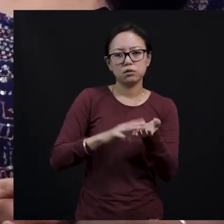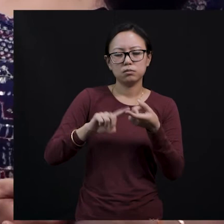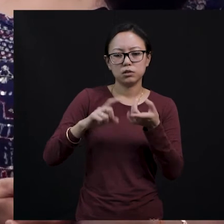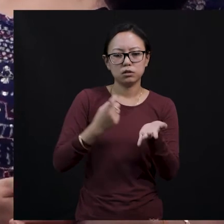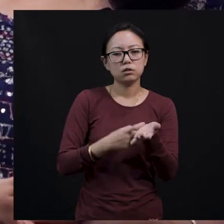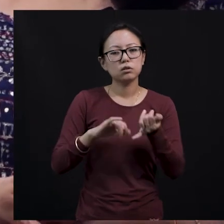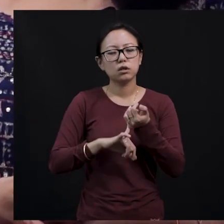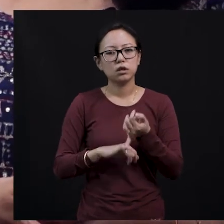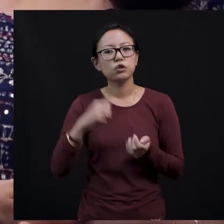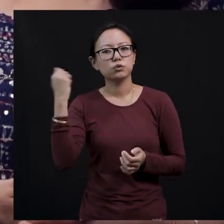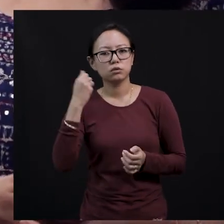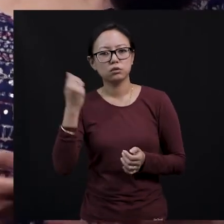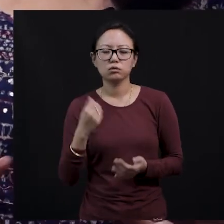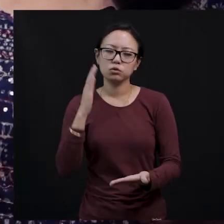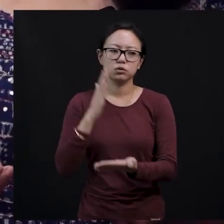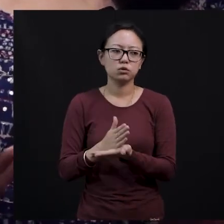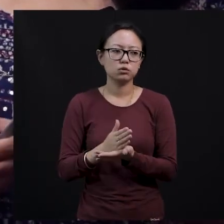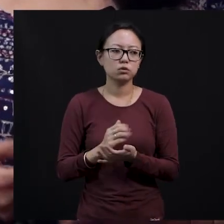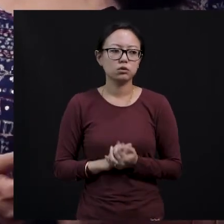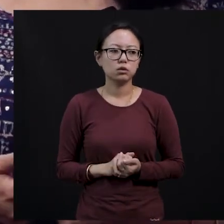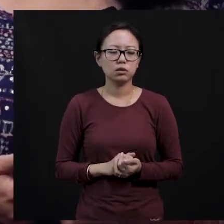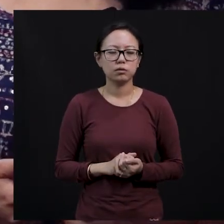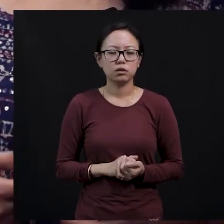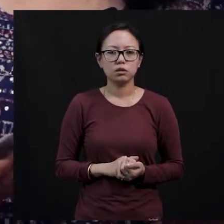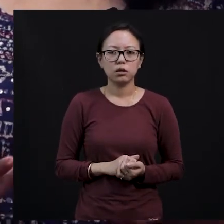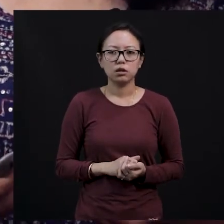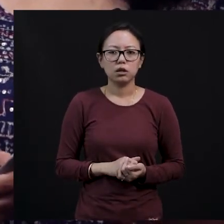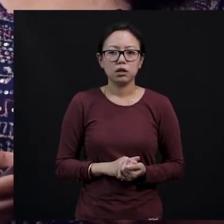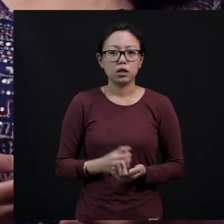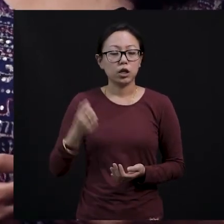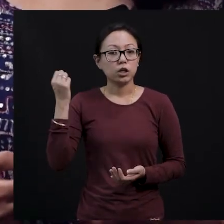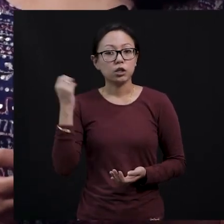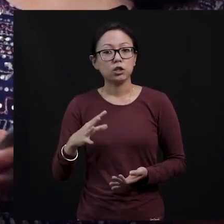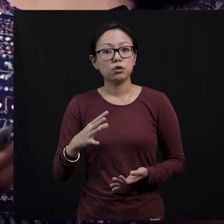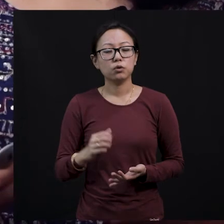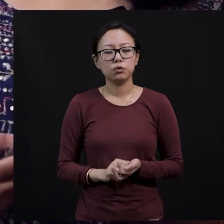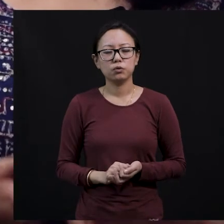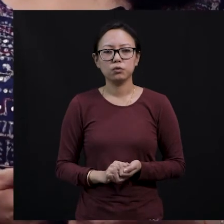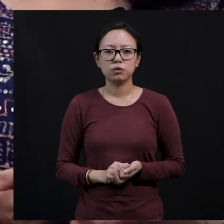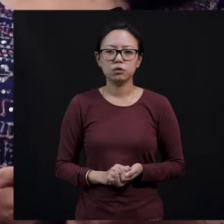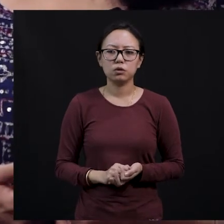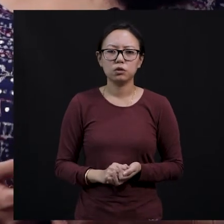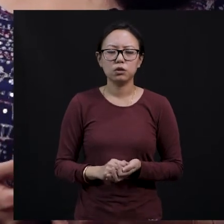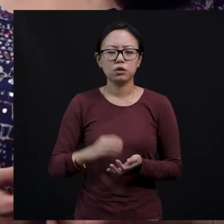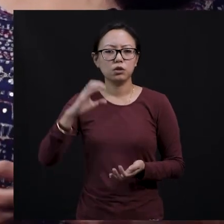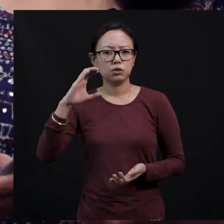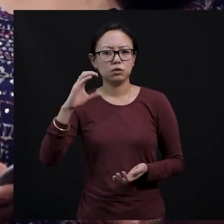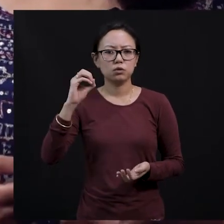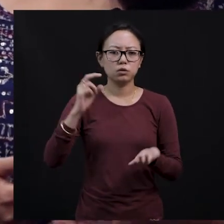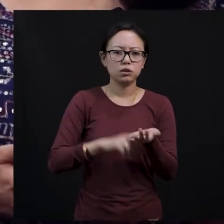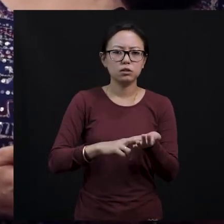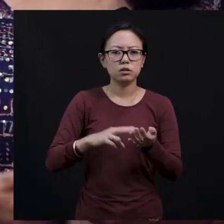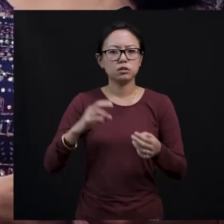help us to make a new India by introducing modern concept, by introducing the British education, by introducing